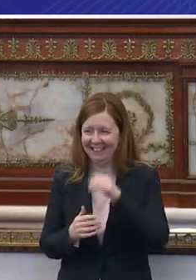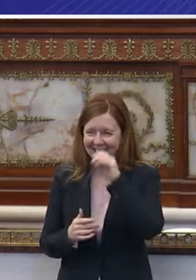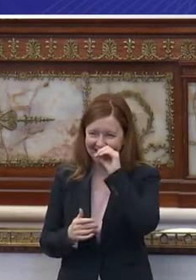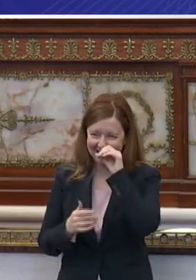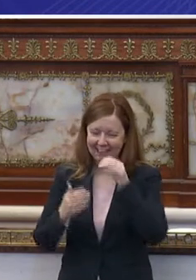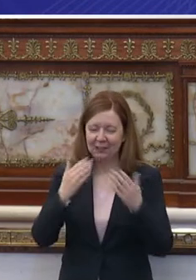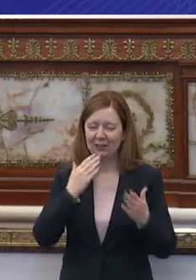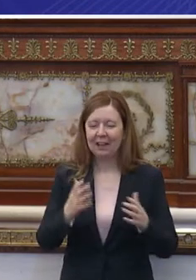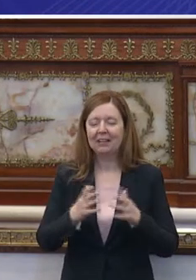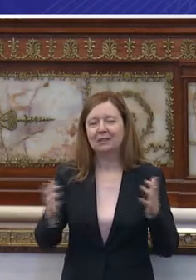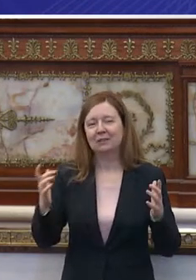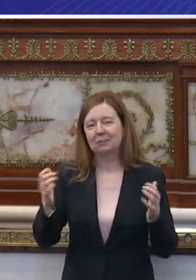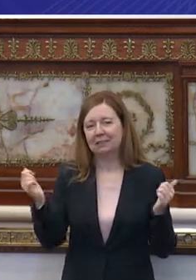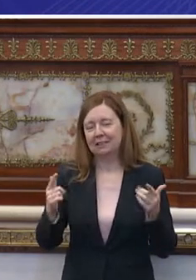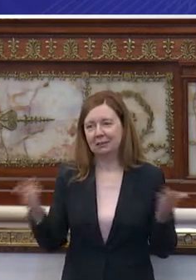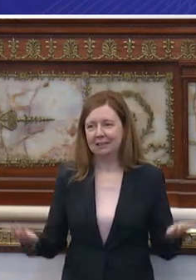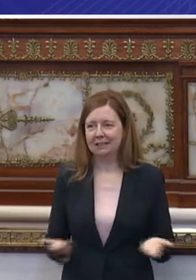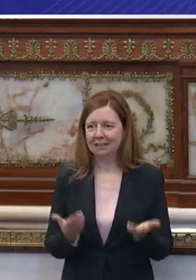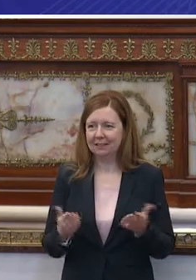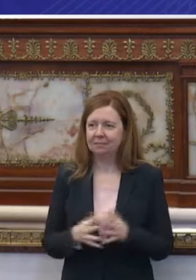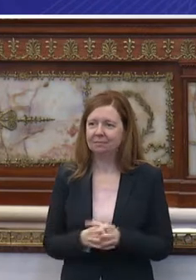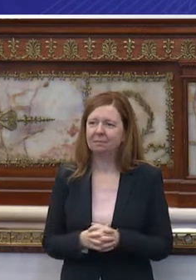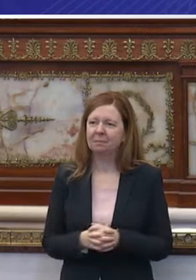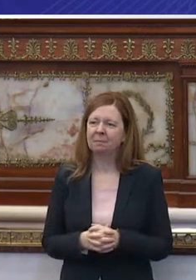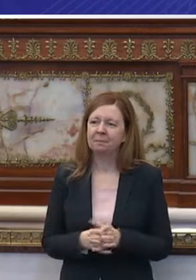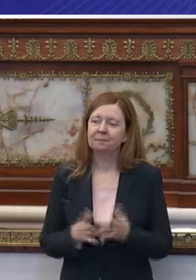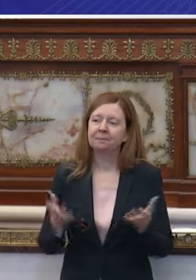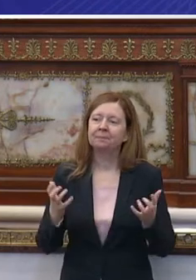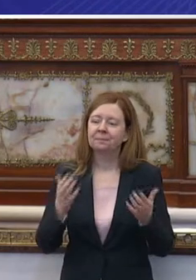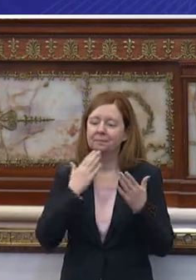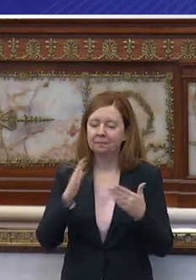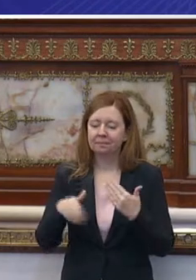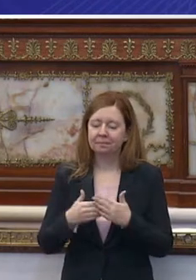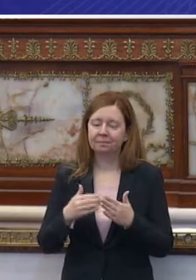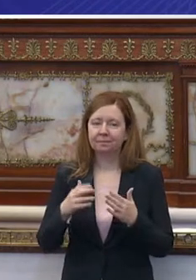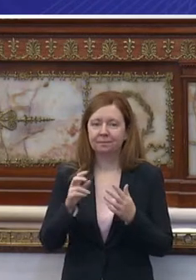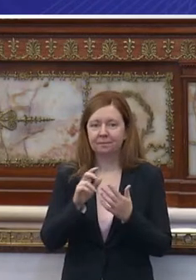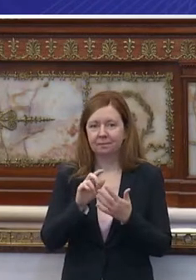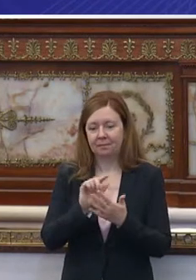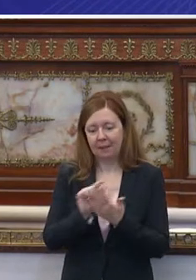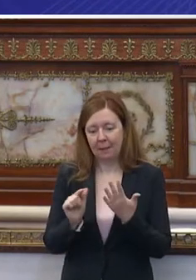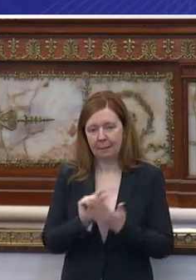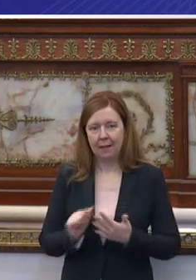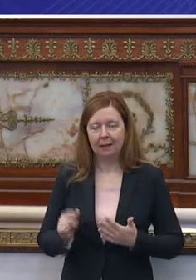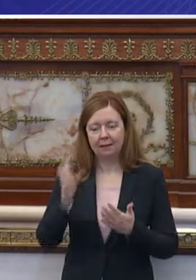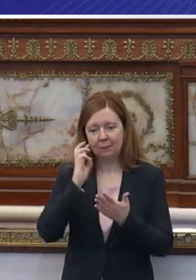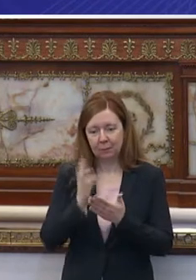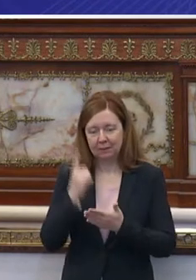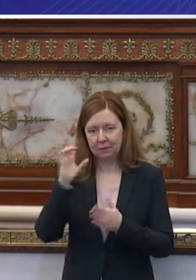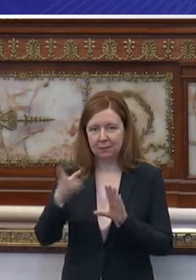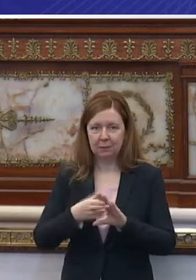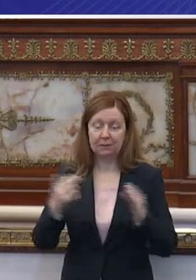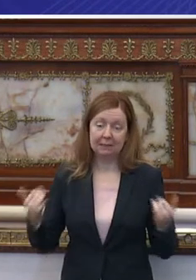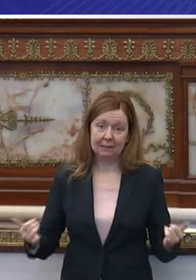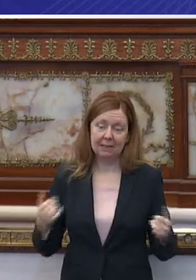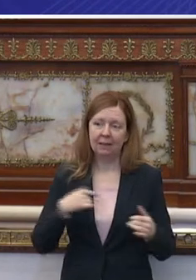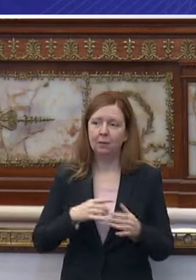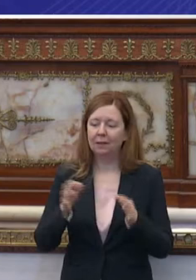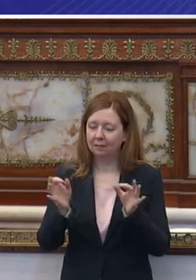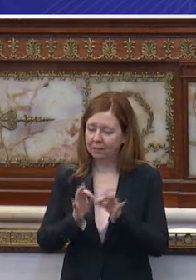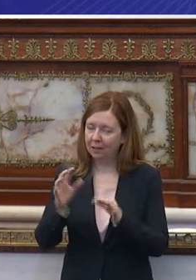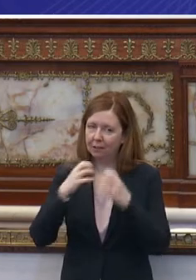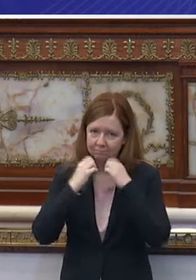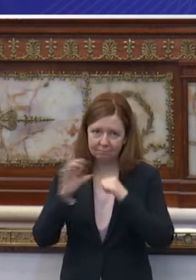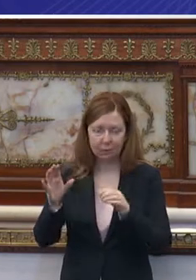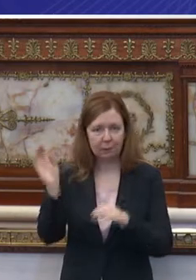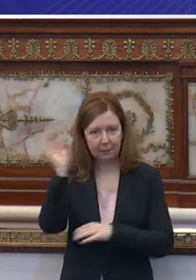Thank you so much, everyone that's here. I want to thank all the panels and witnesses for their participation today. We value your